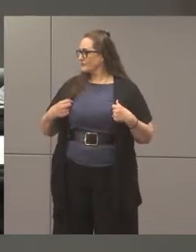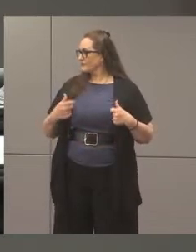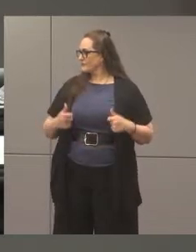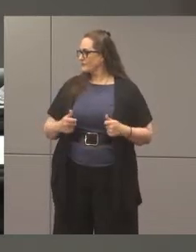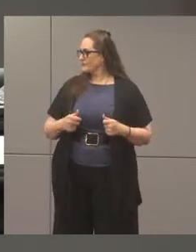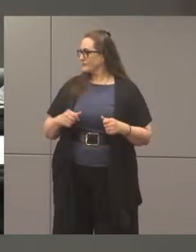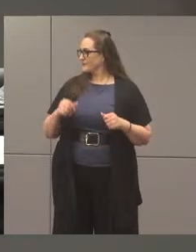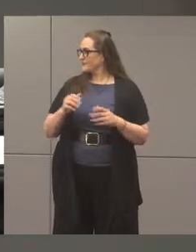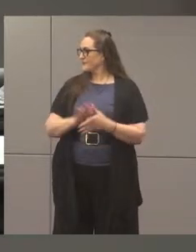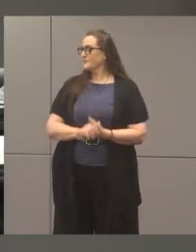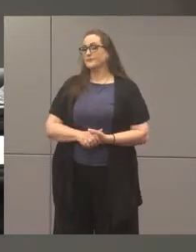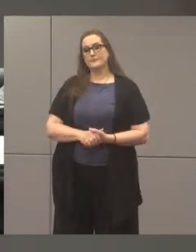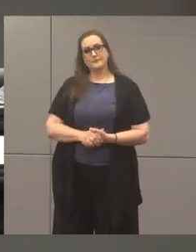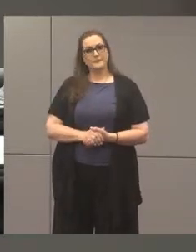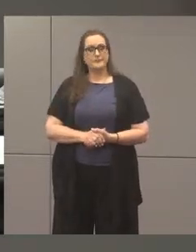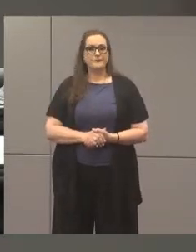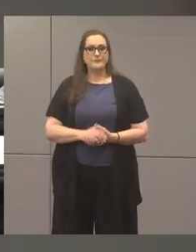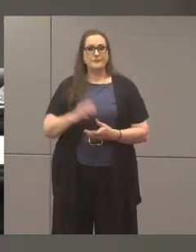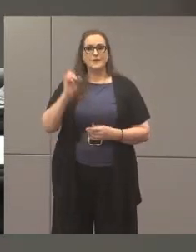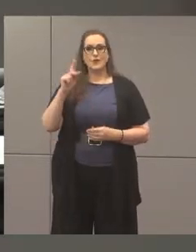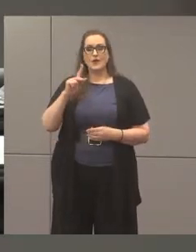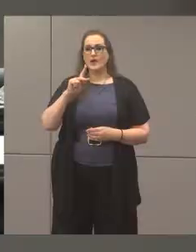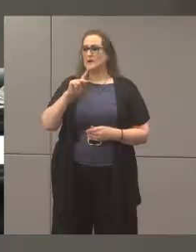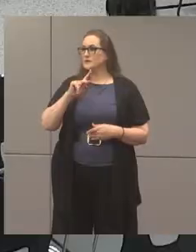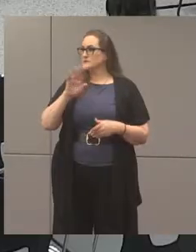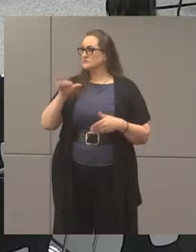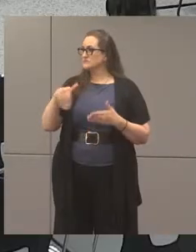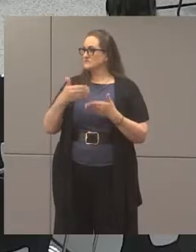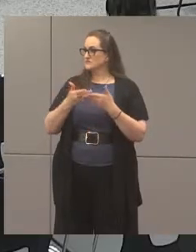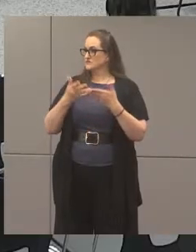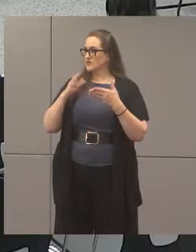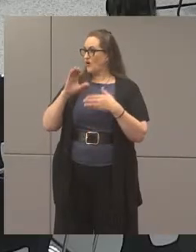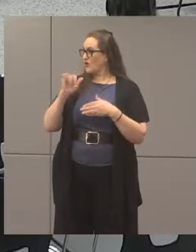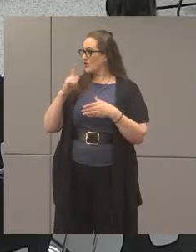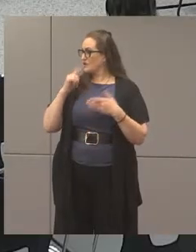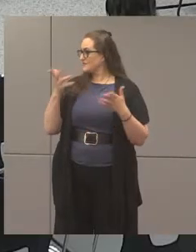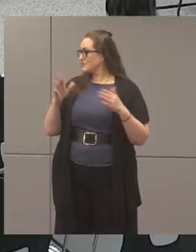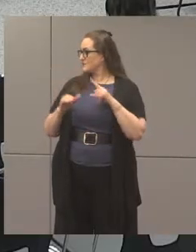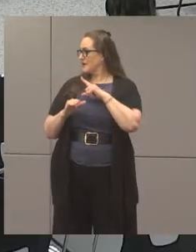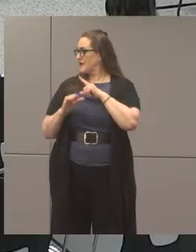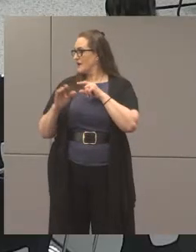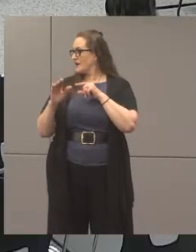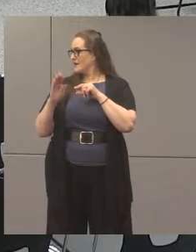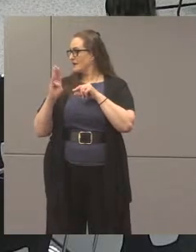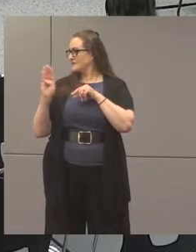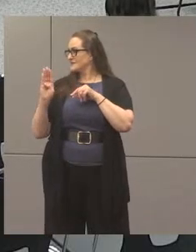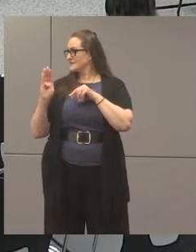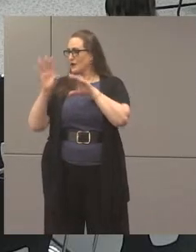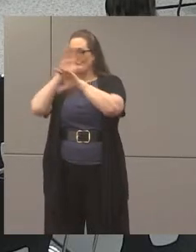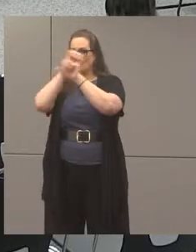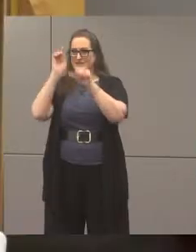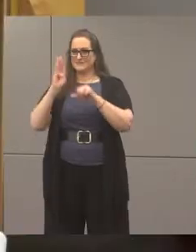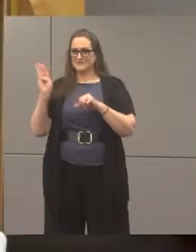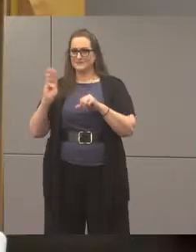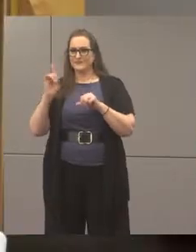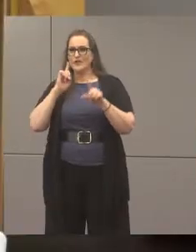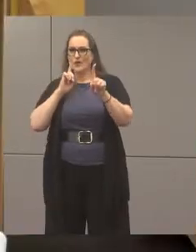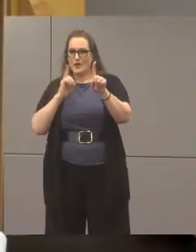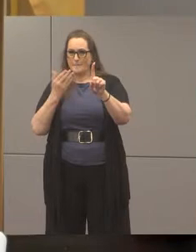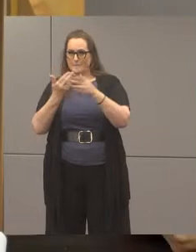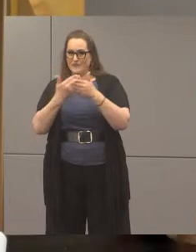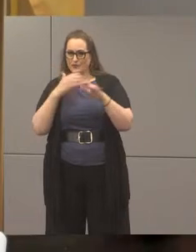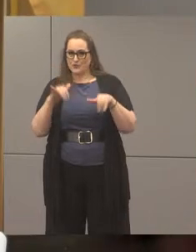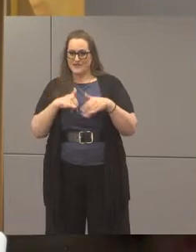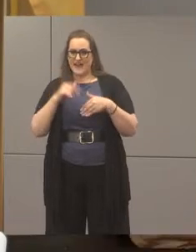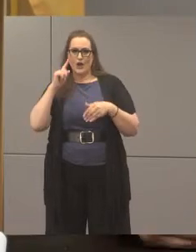Okay. A roll call vote. Before you do, I heard Wendy wanting to make sure that there